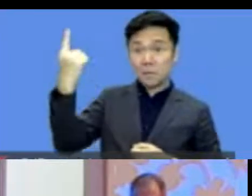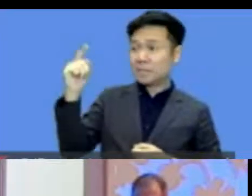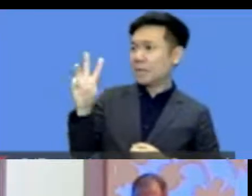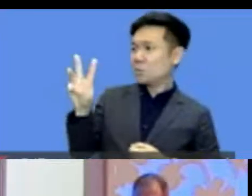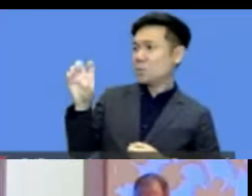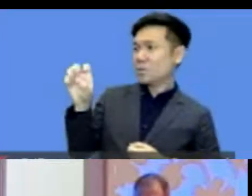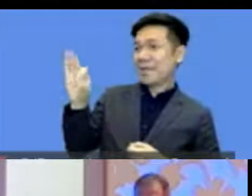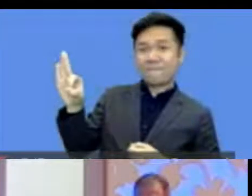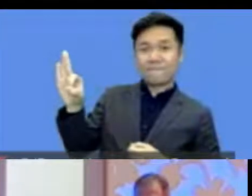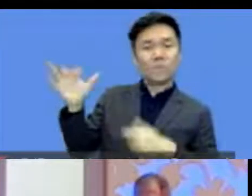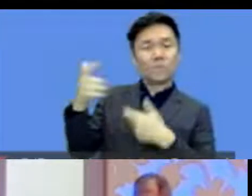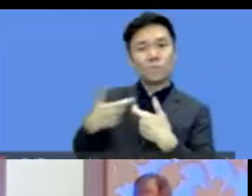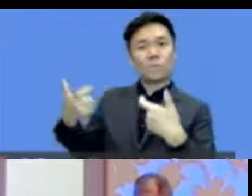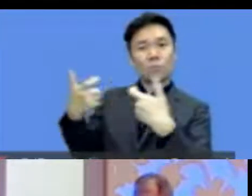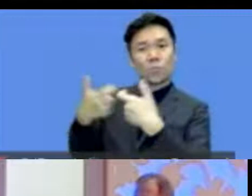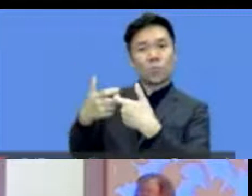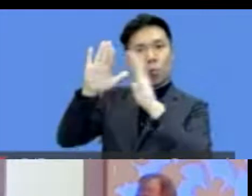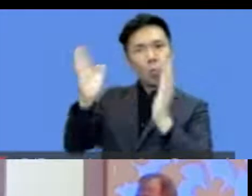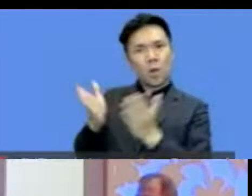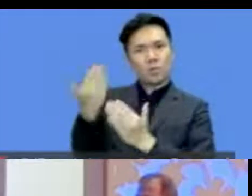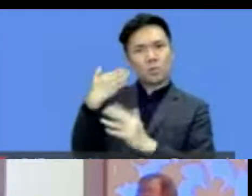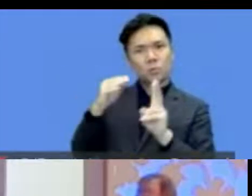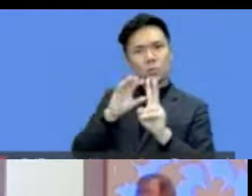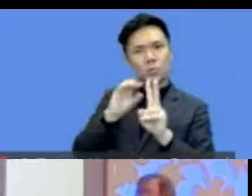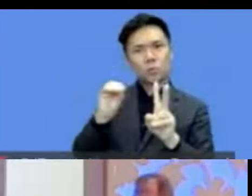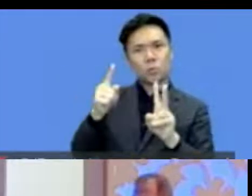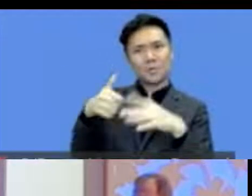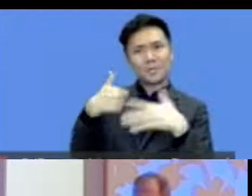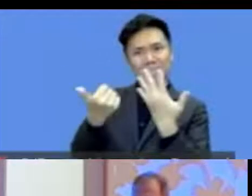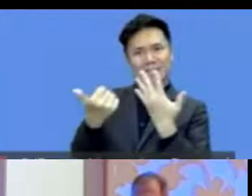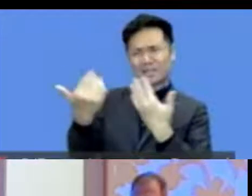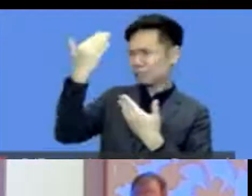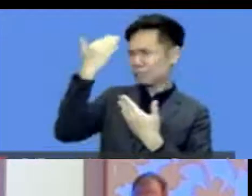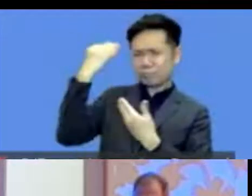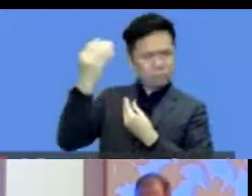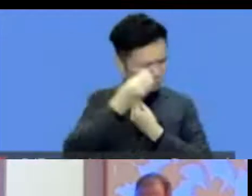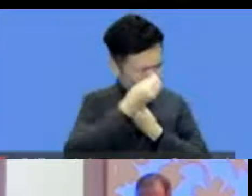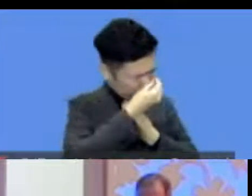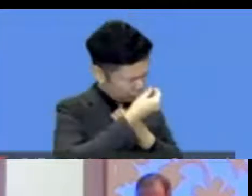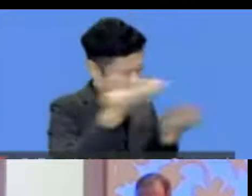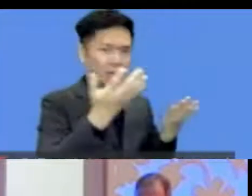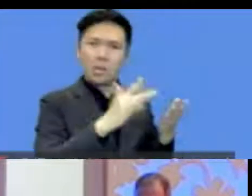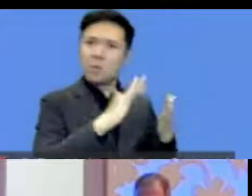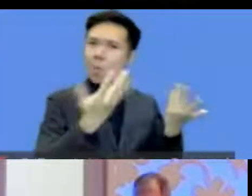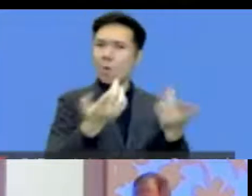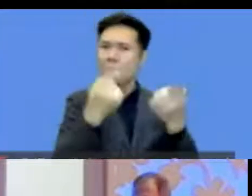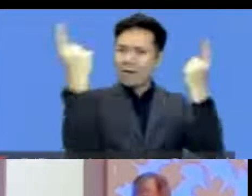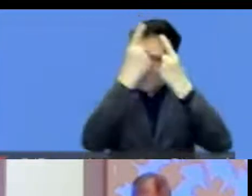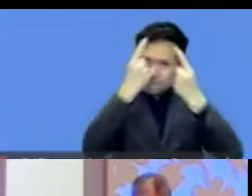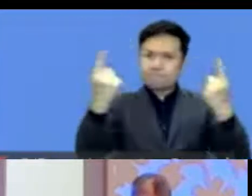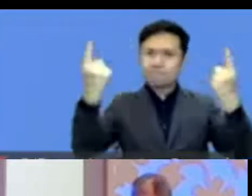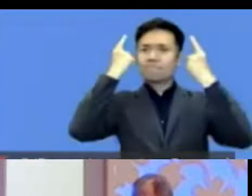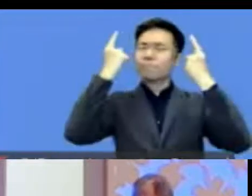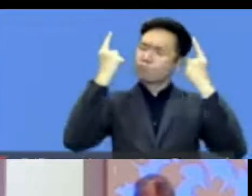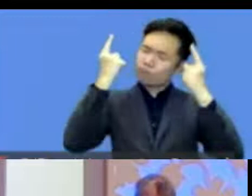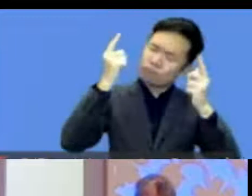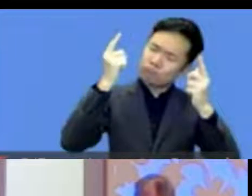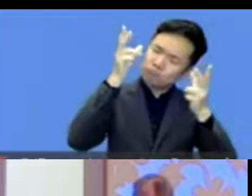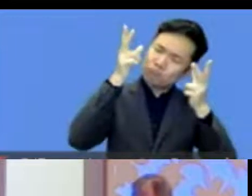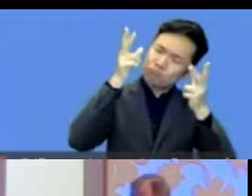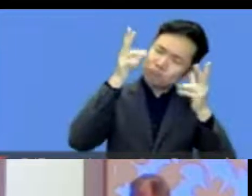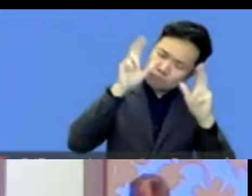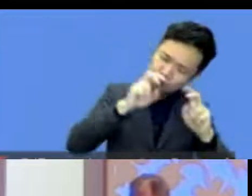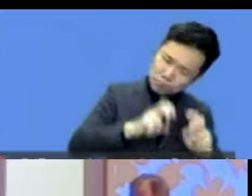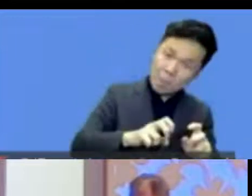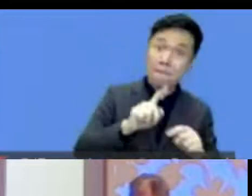in 2016, correct me if I'm wrong, it was mostly limited within academia. But with the outbreak of